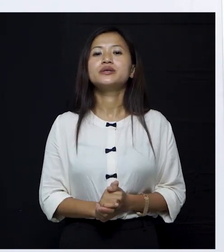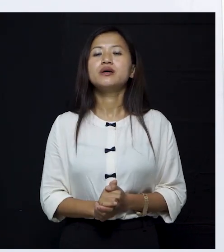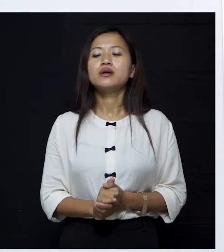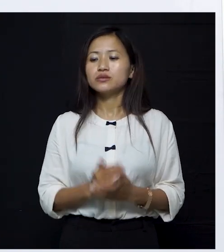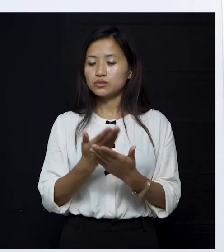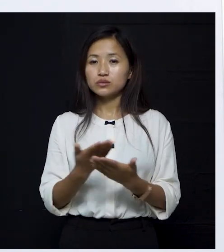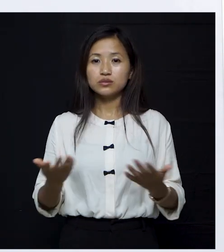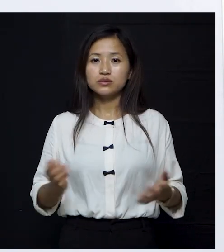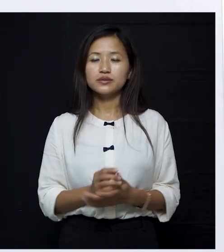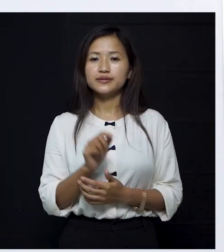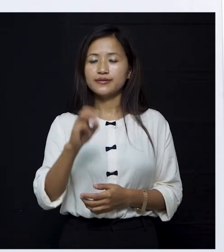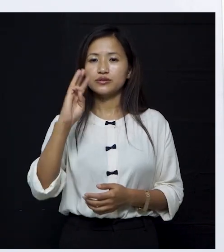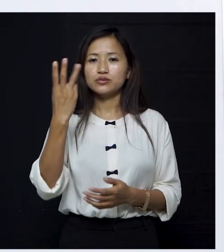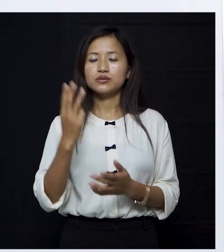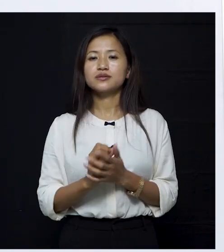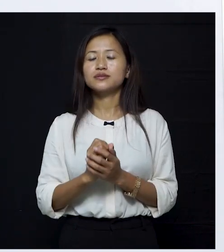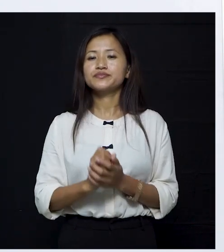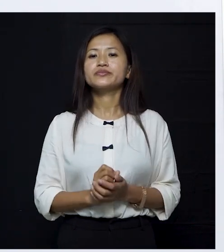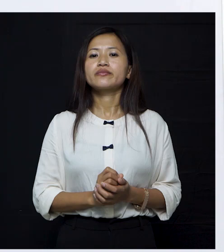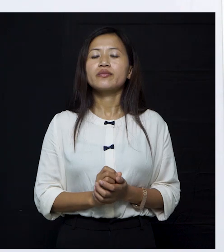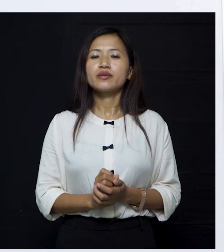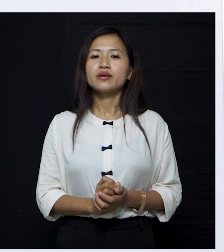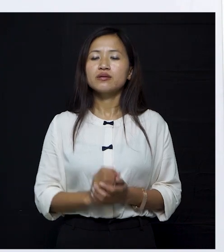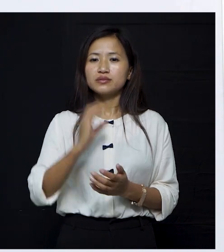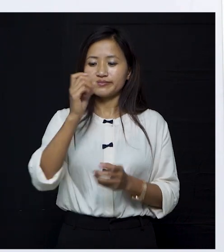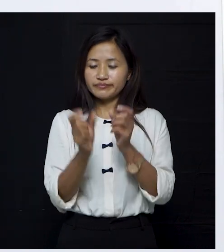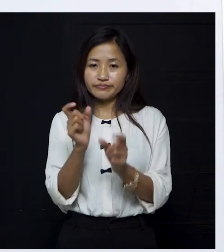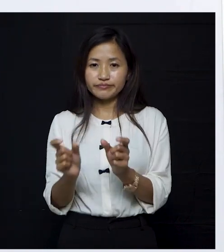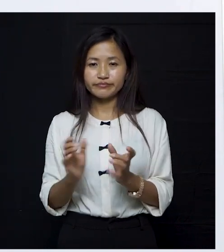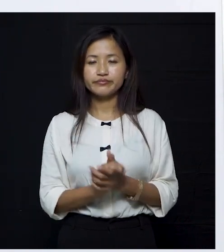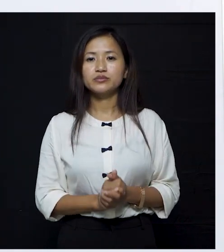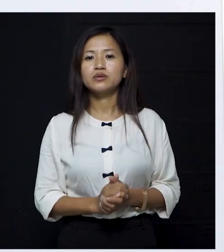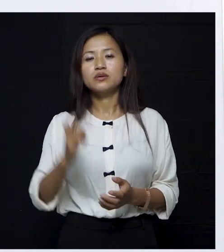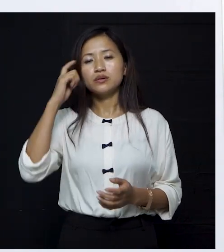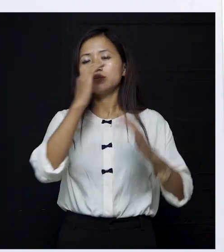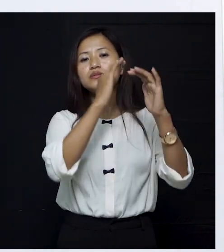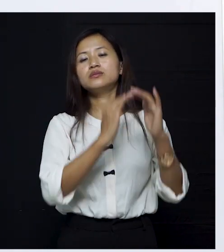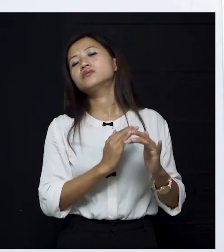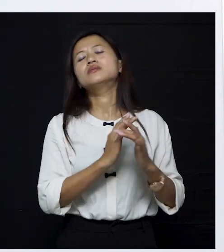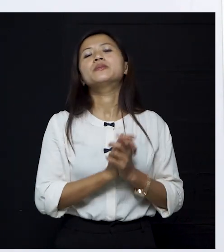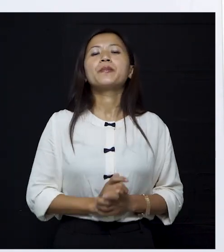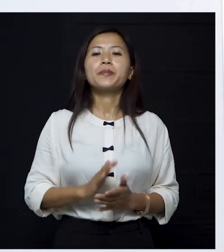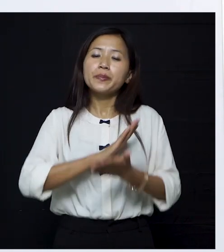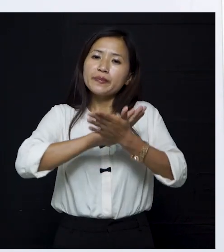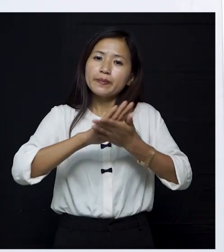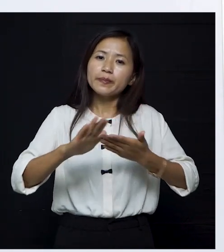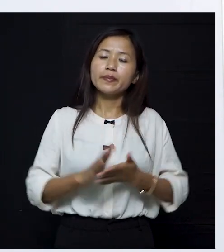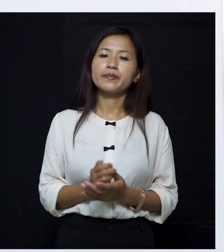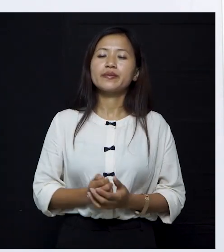those are the three classification of consumers. So I hope you are clear there,